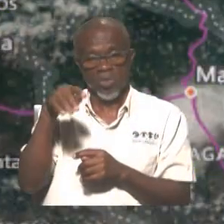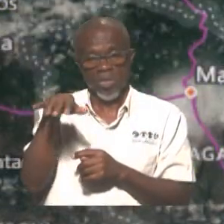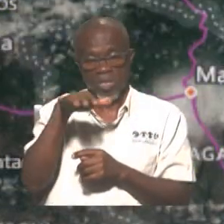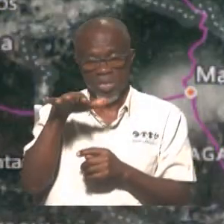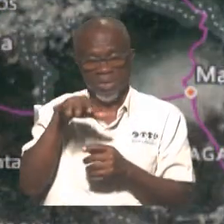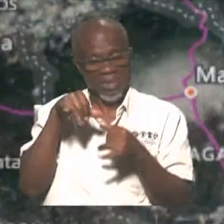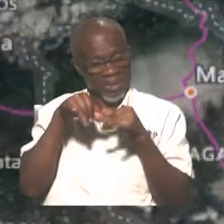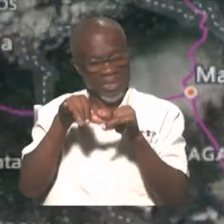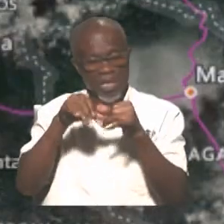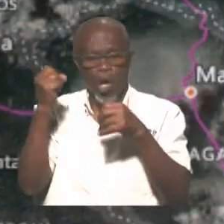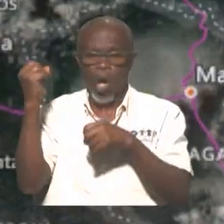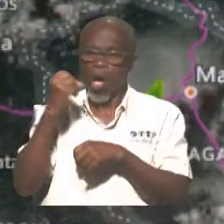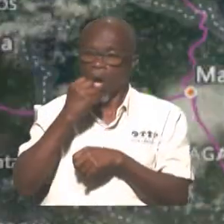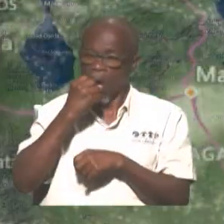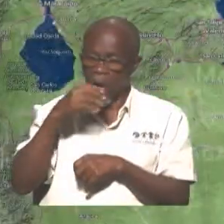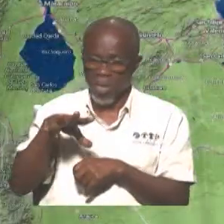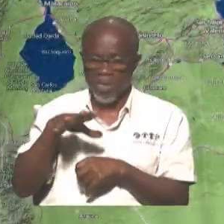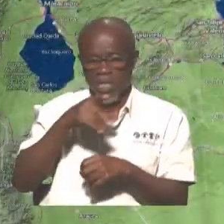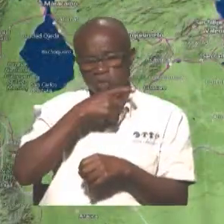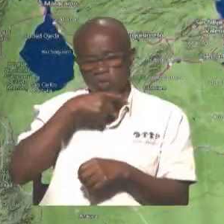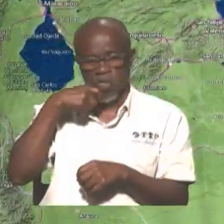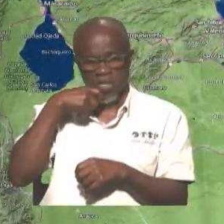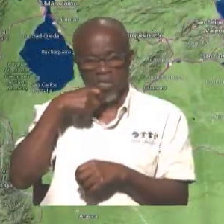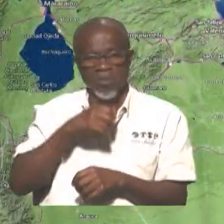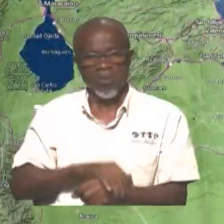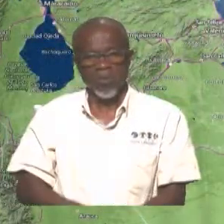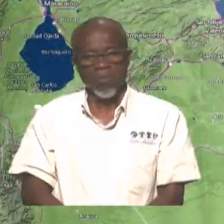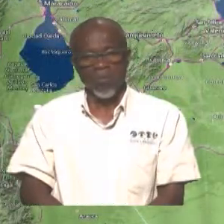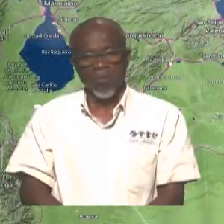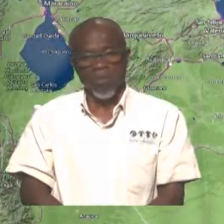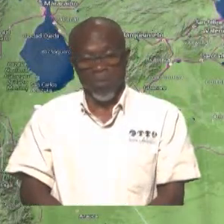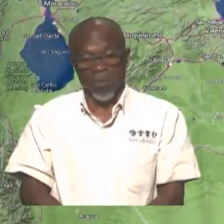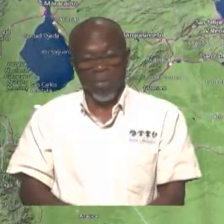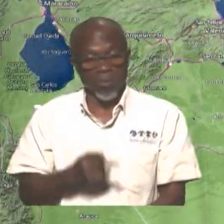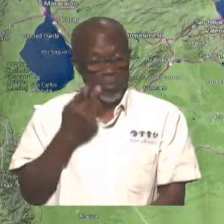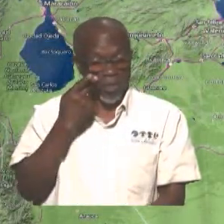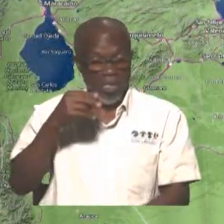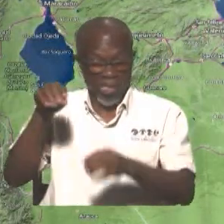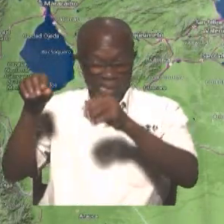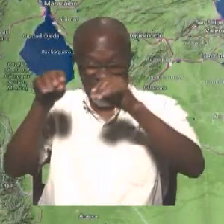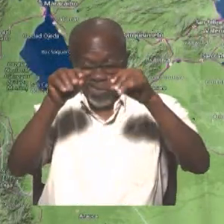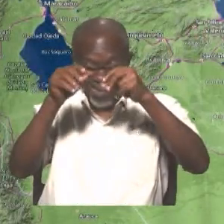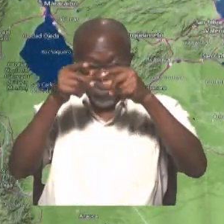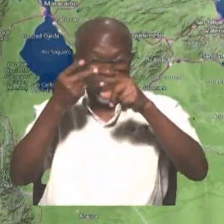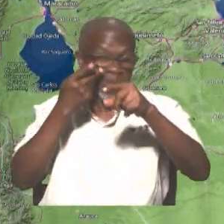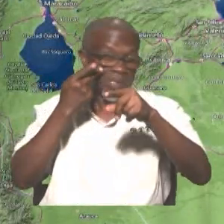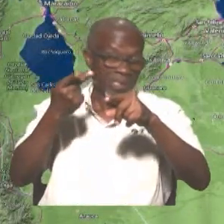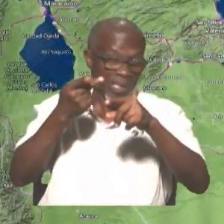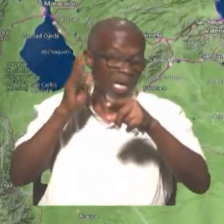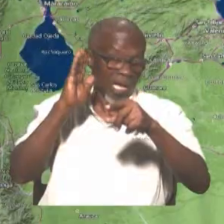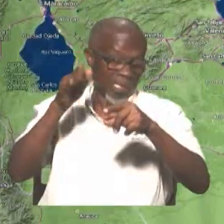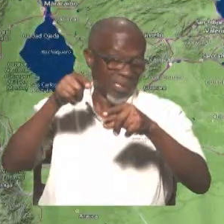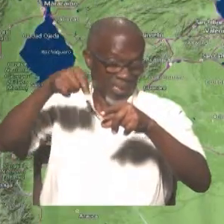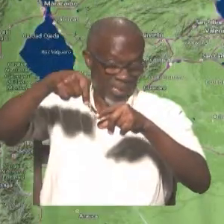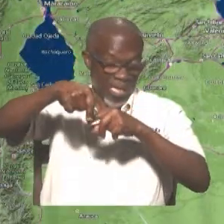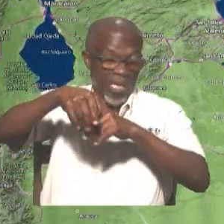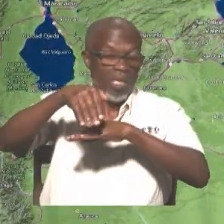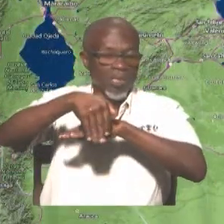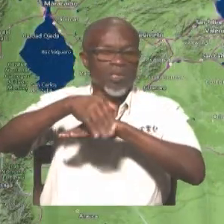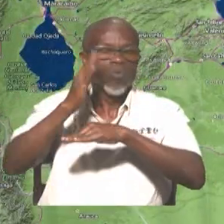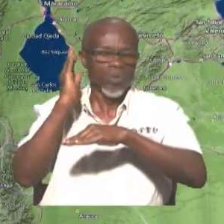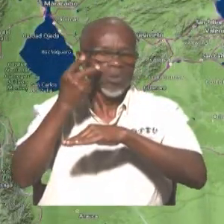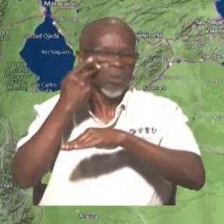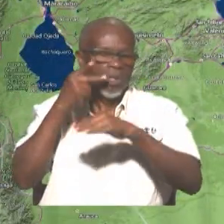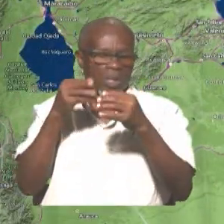really hot and dry. The Saharan dust was also noticeable, and unfortunately that haze will thicken tonight,